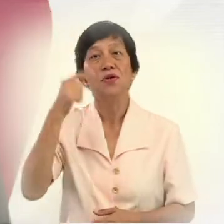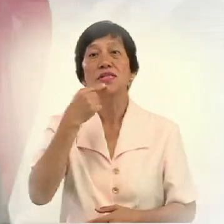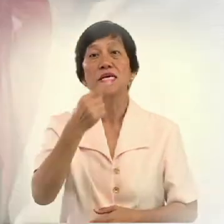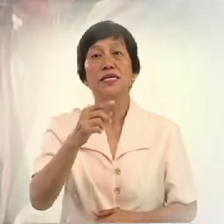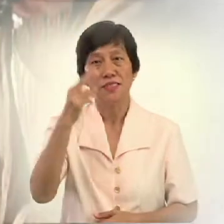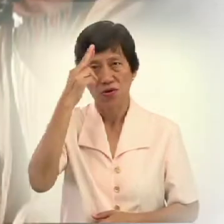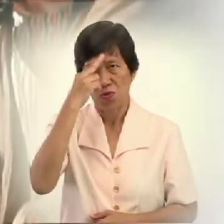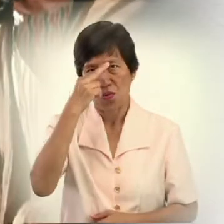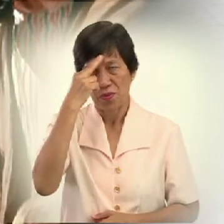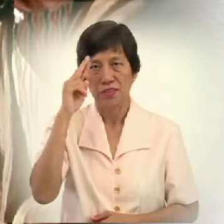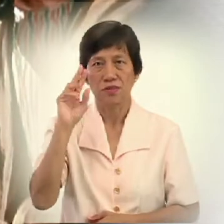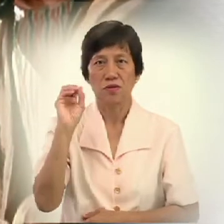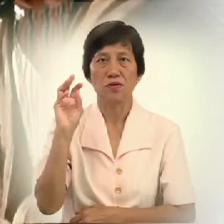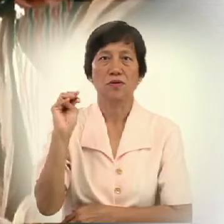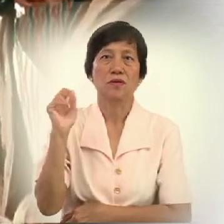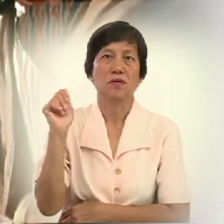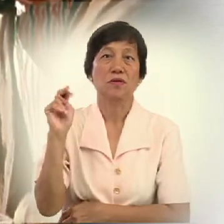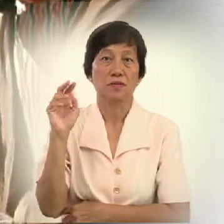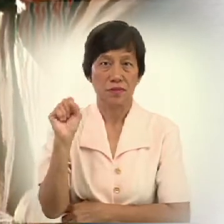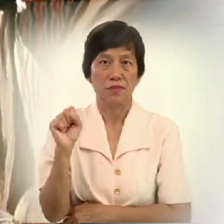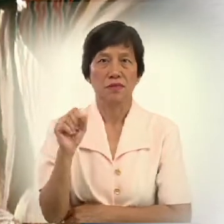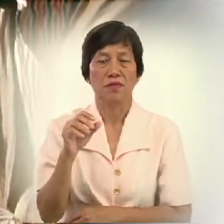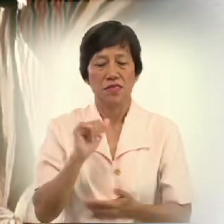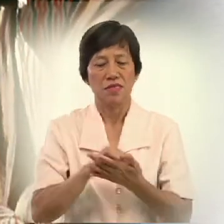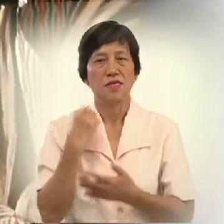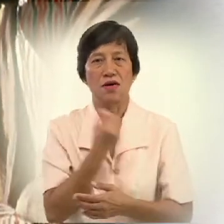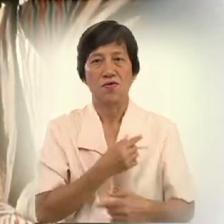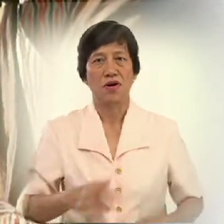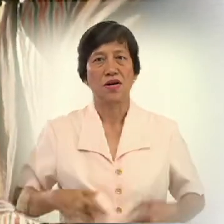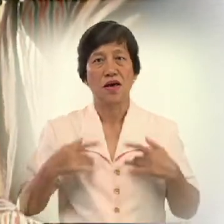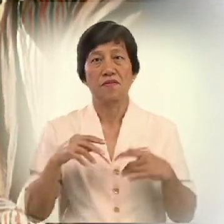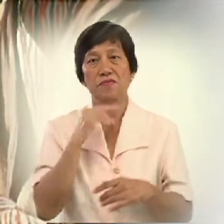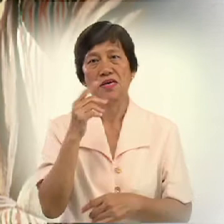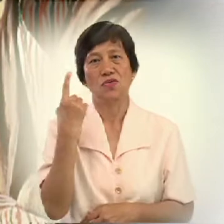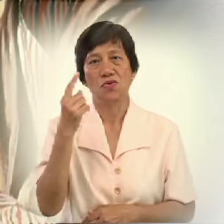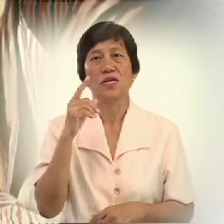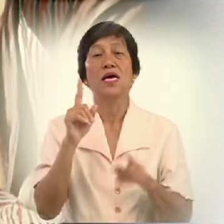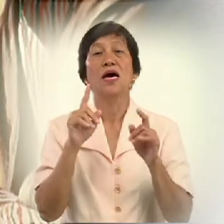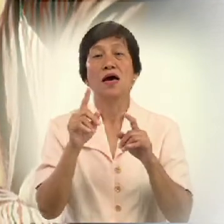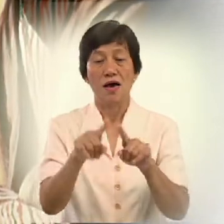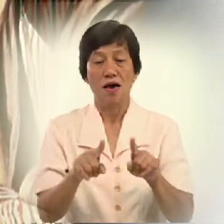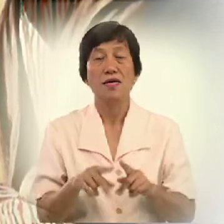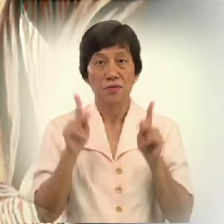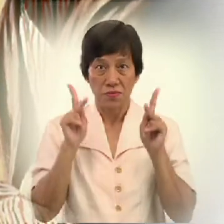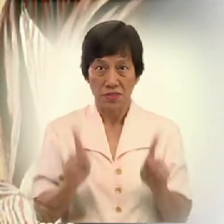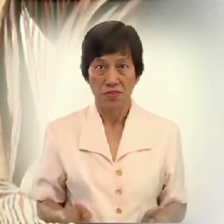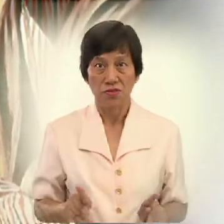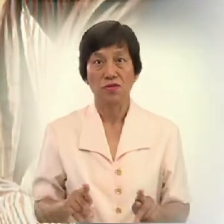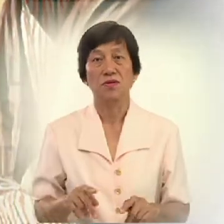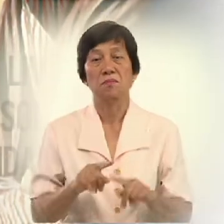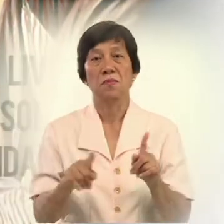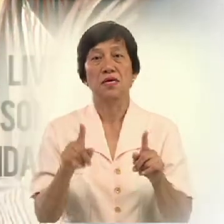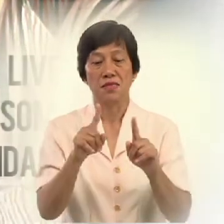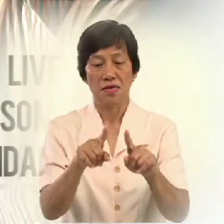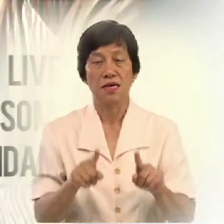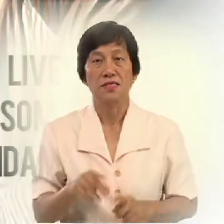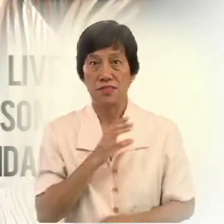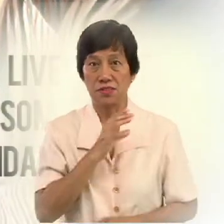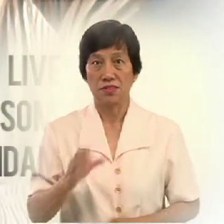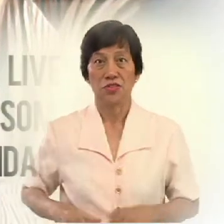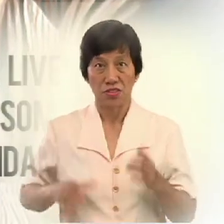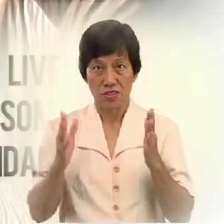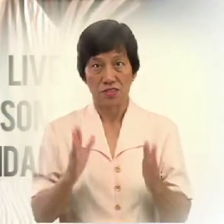Romans that our lives, not only as human beings, but as Christians, our